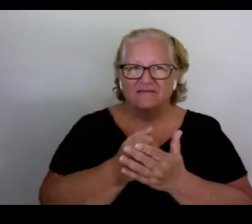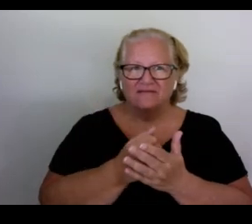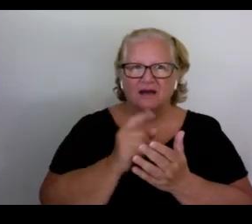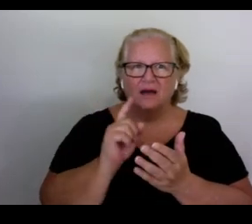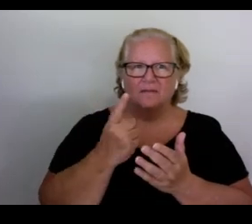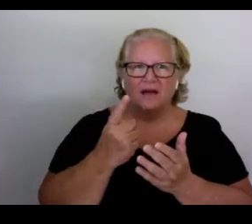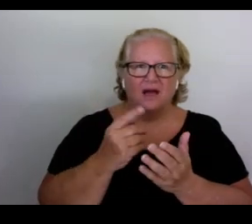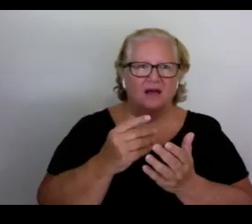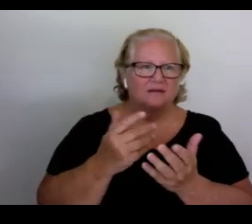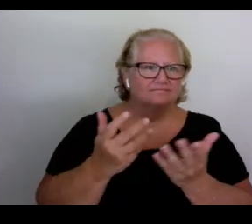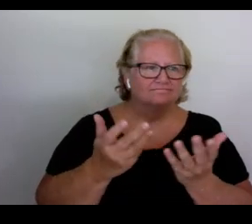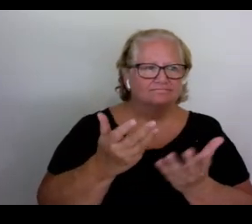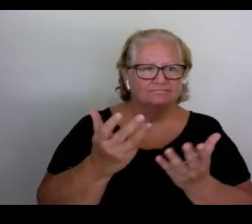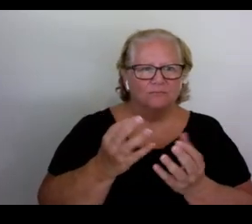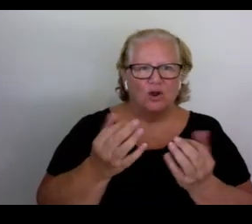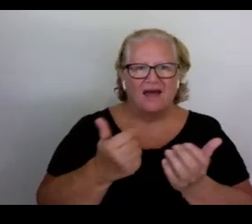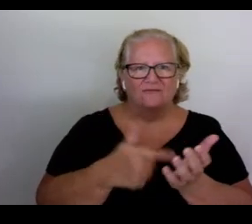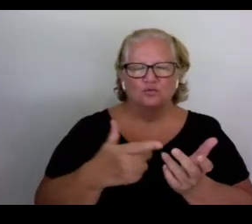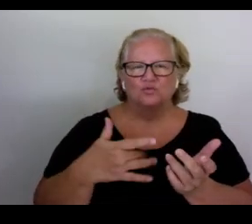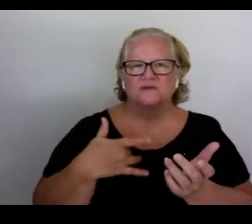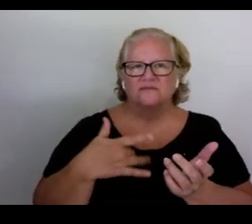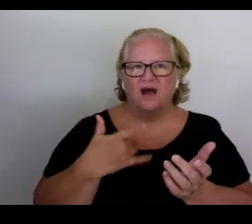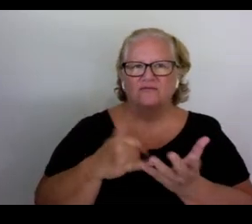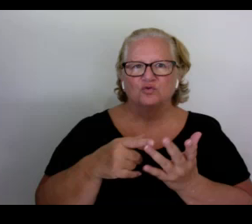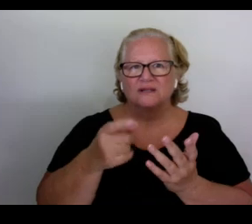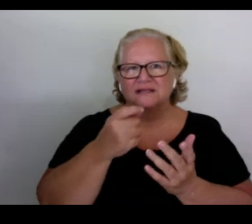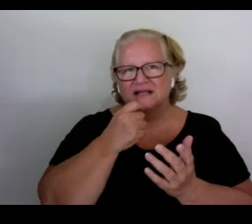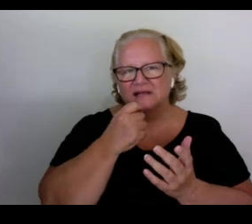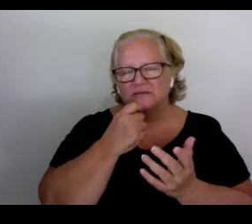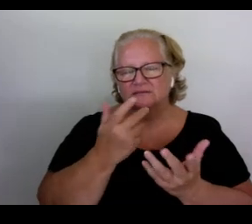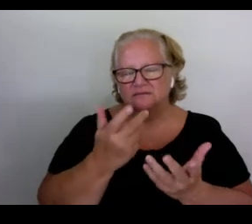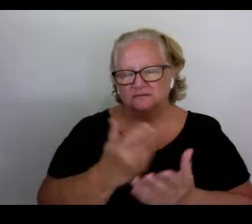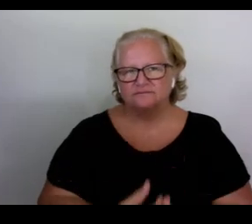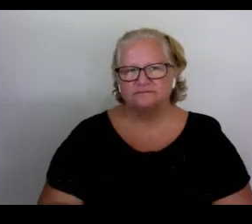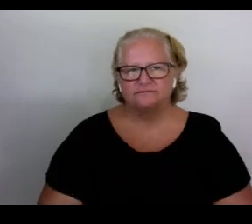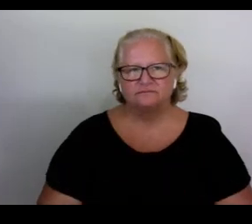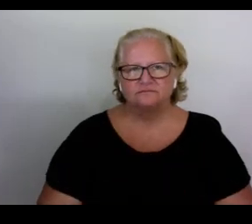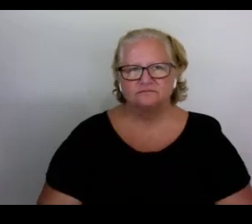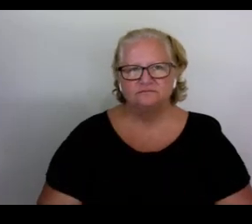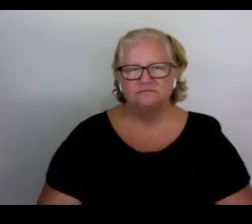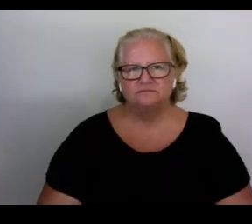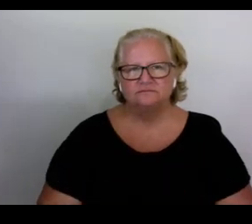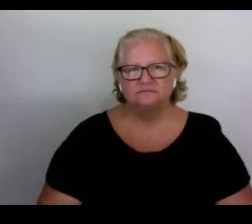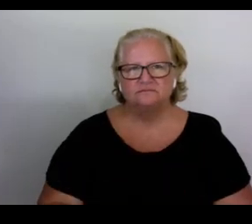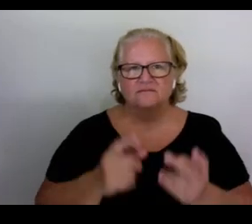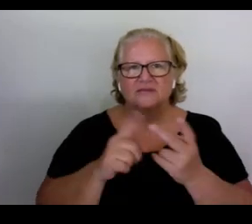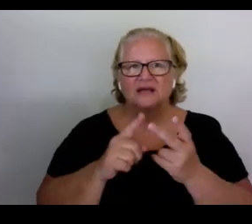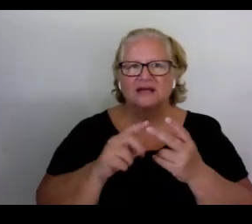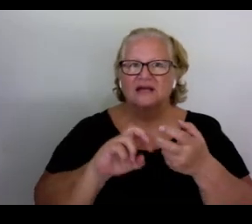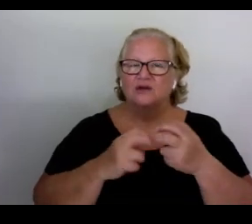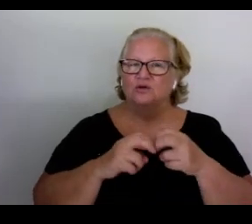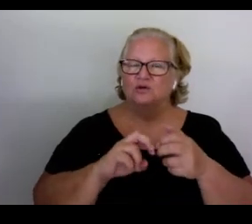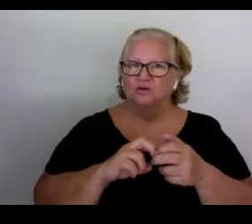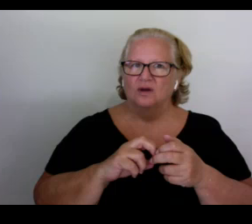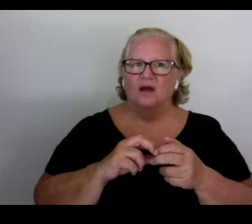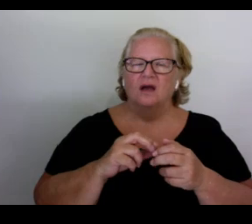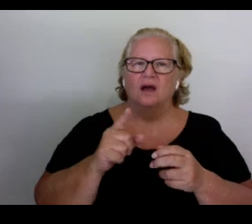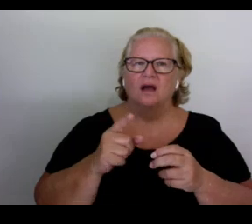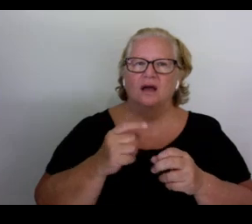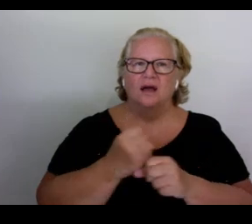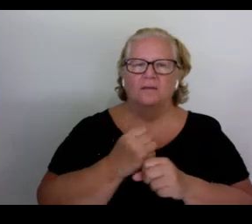survive. So that's a bit of an issue. The second issue I find that's putting people over